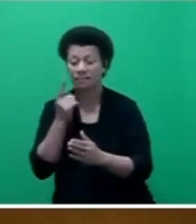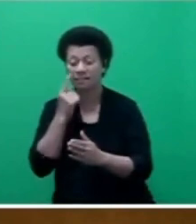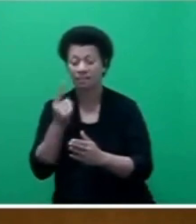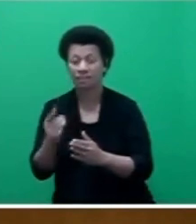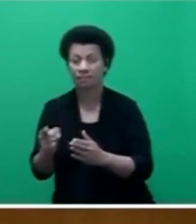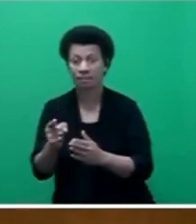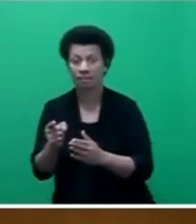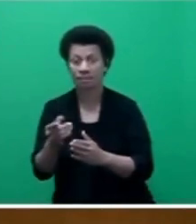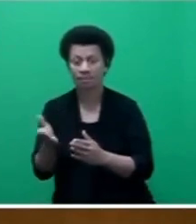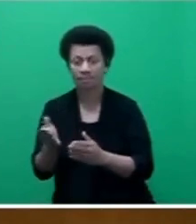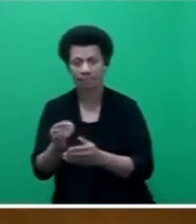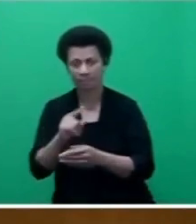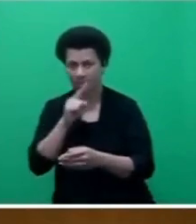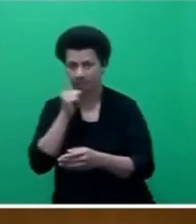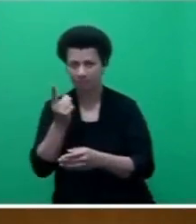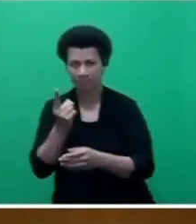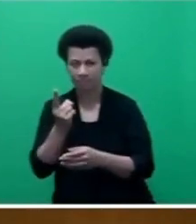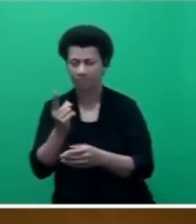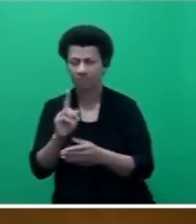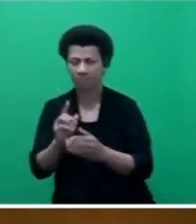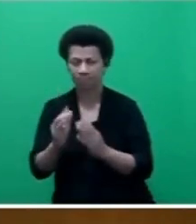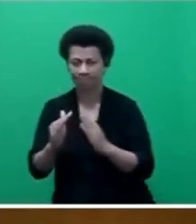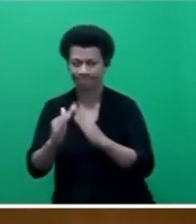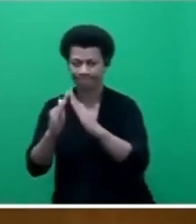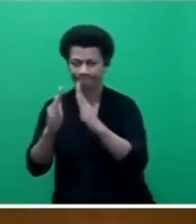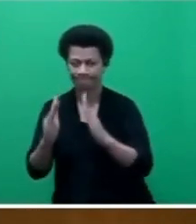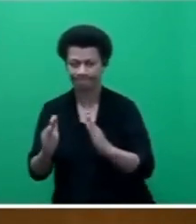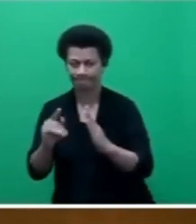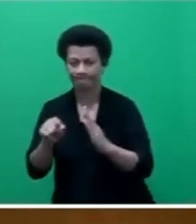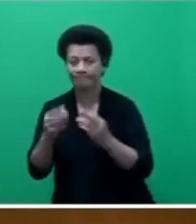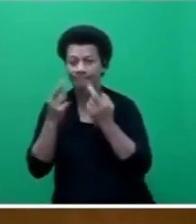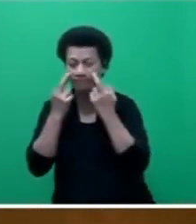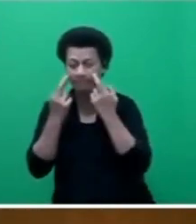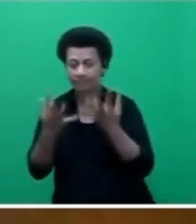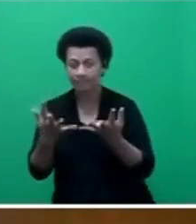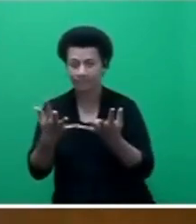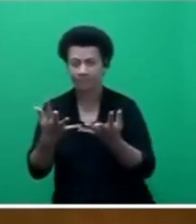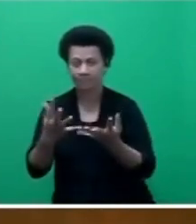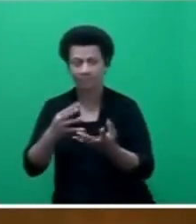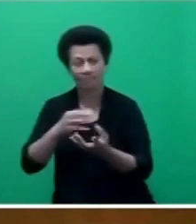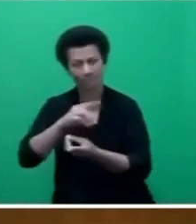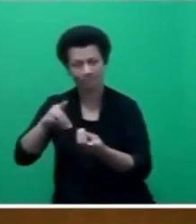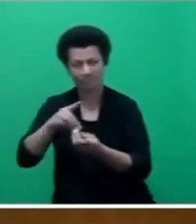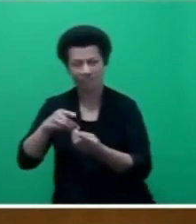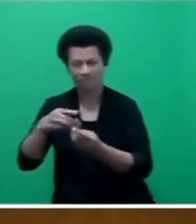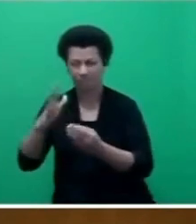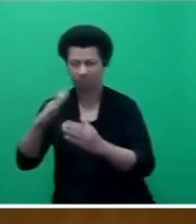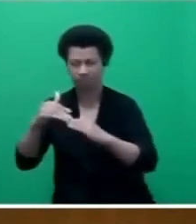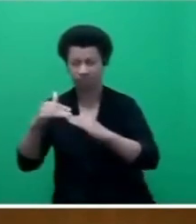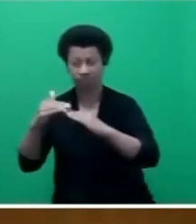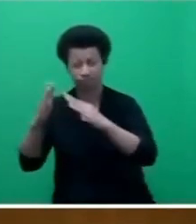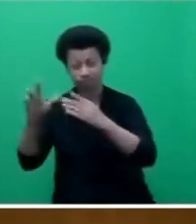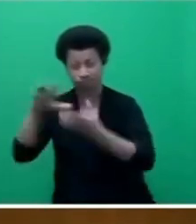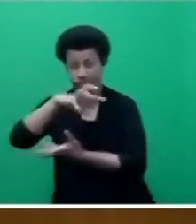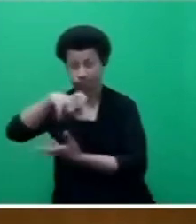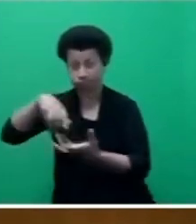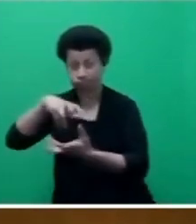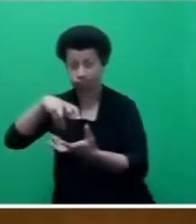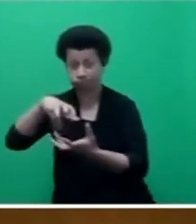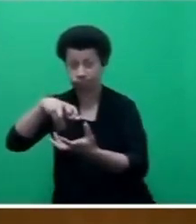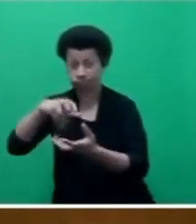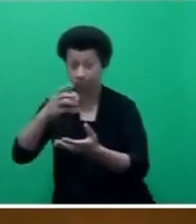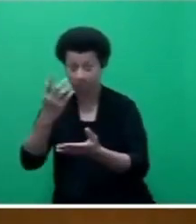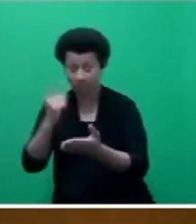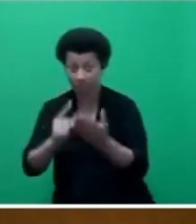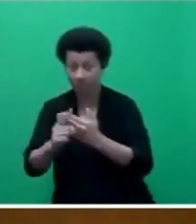not unable to withstand the ferocity of natural disasters. The best approach for any disaster,